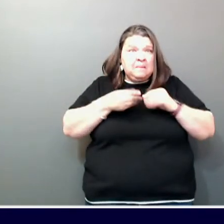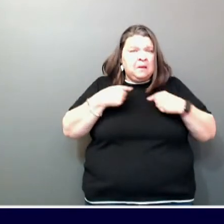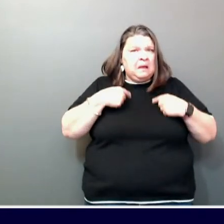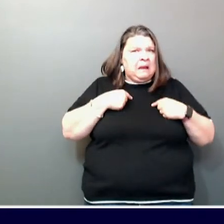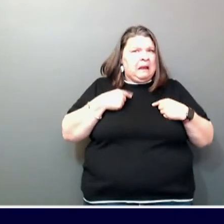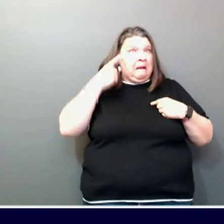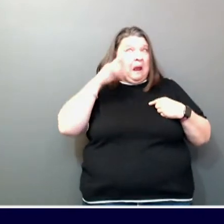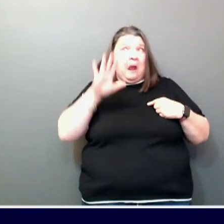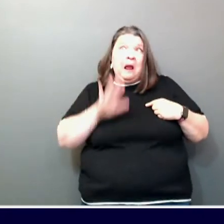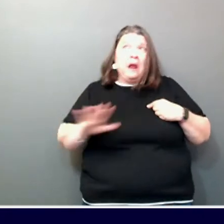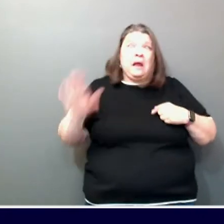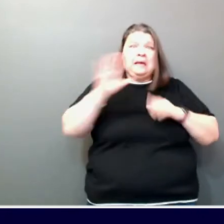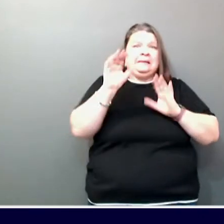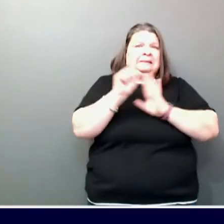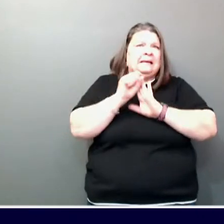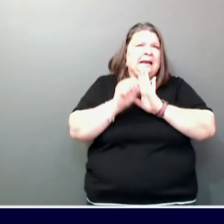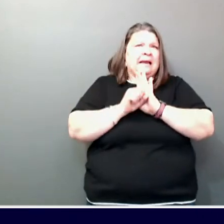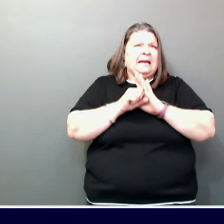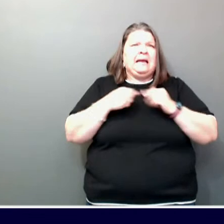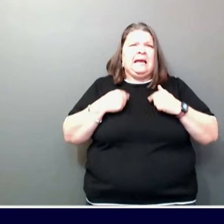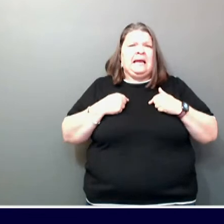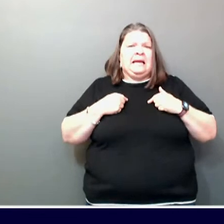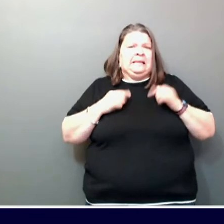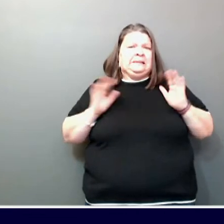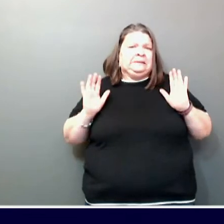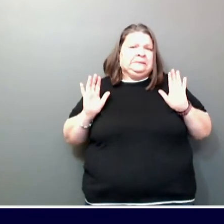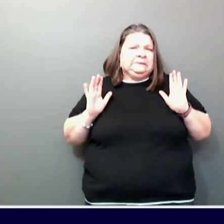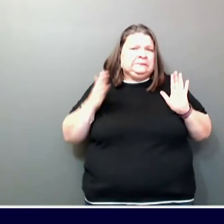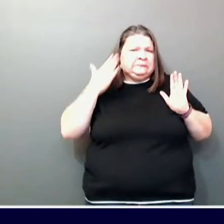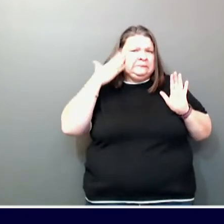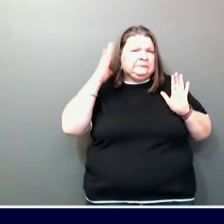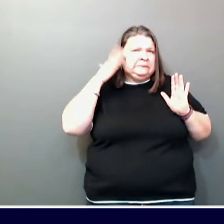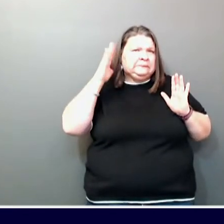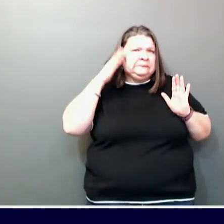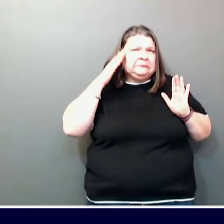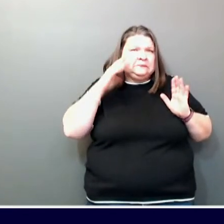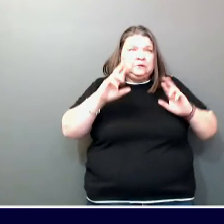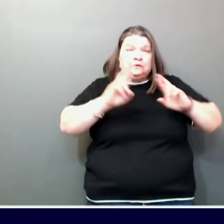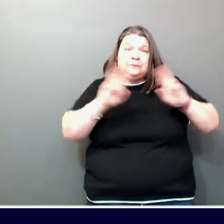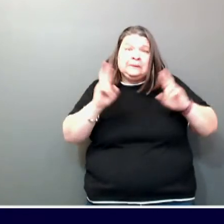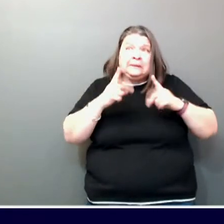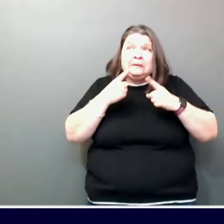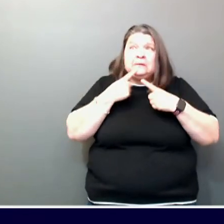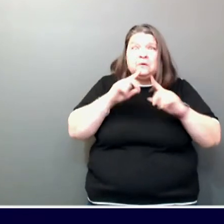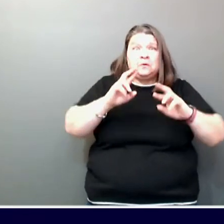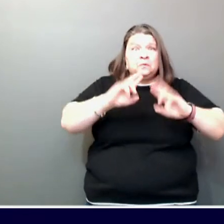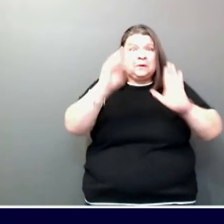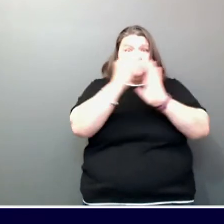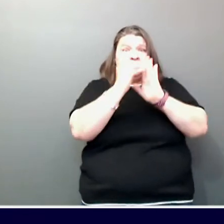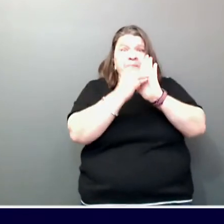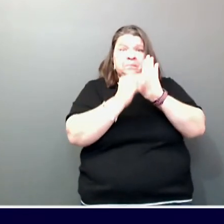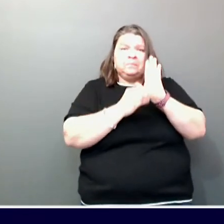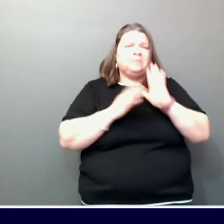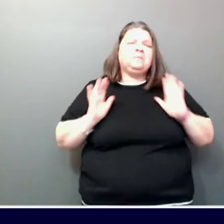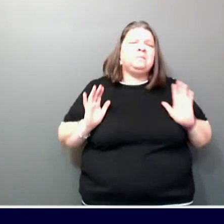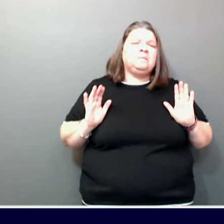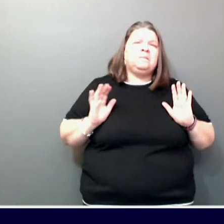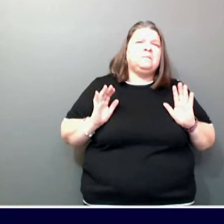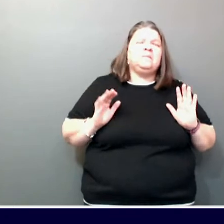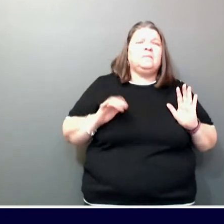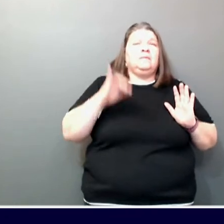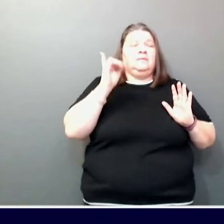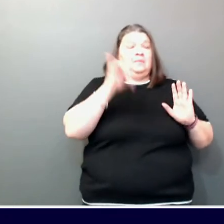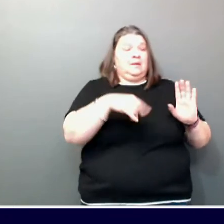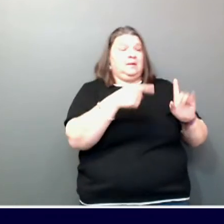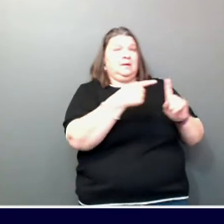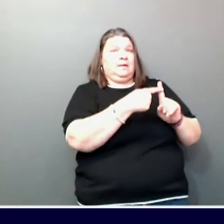I can't say one way or the other. Okay. All right. Well, my second question is about the vaccine for children under the